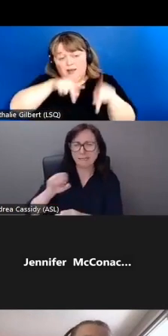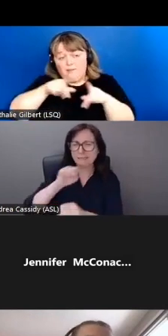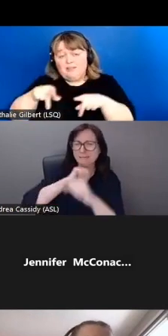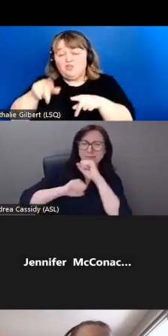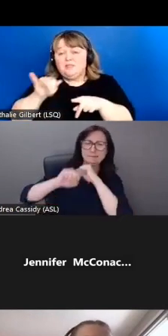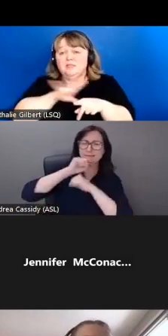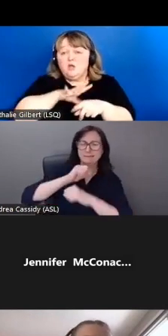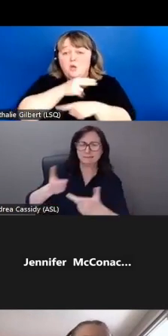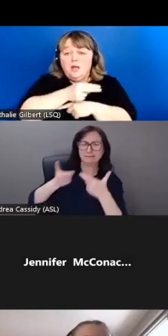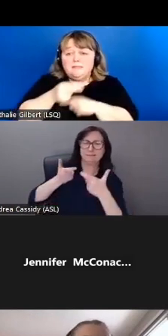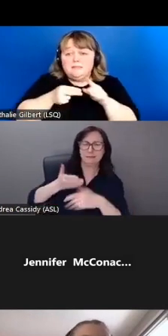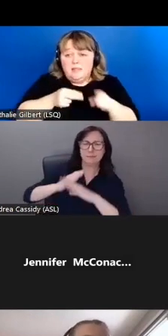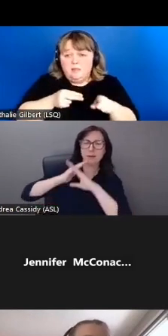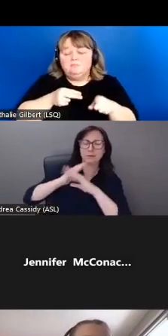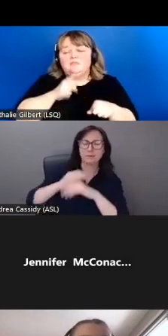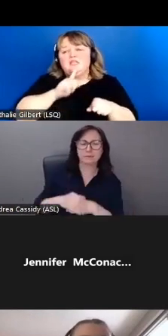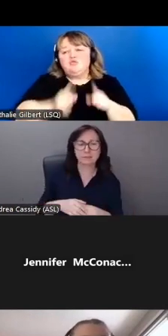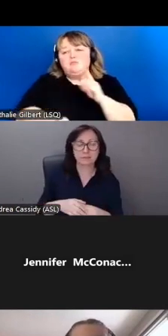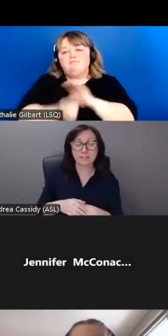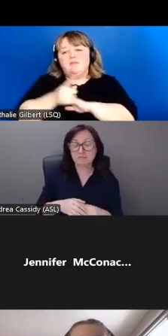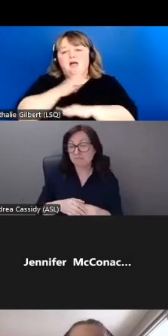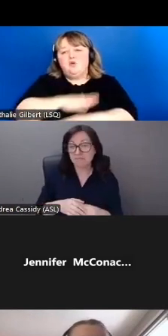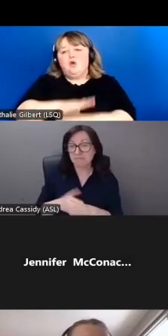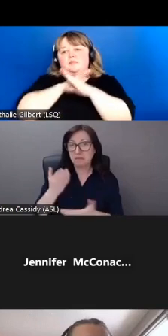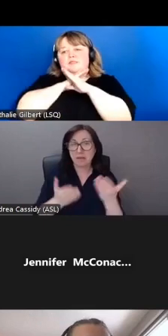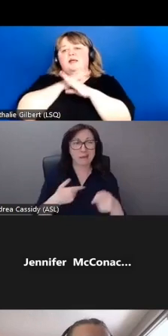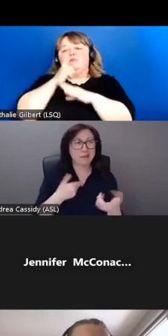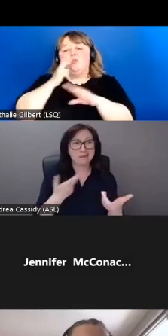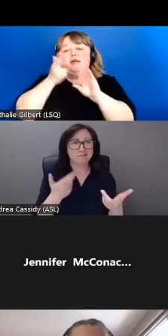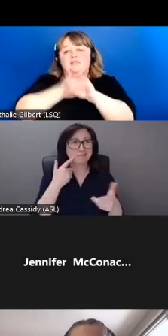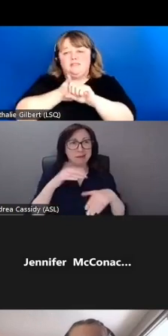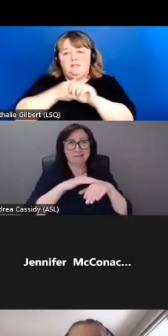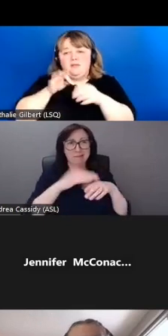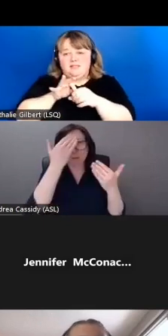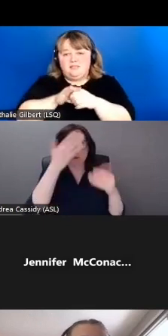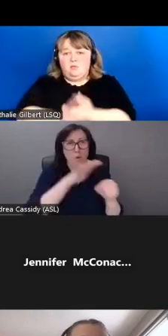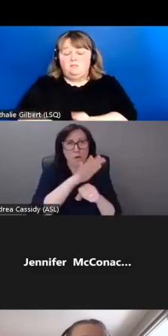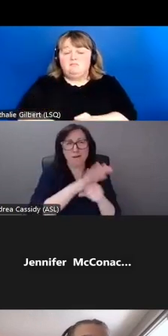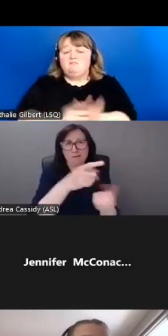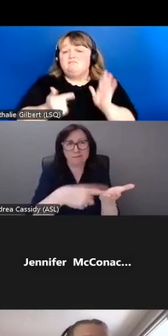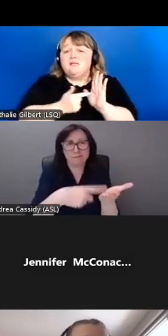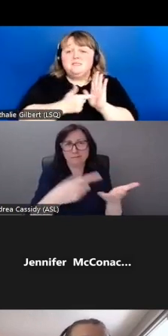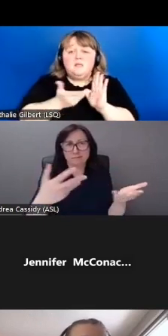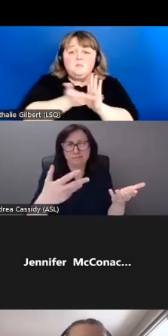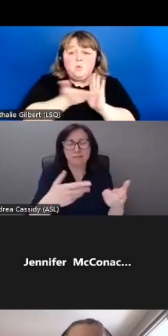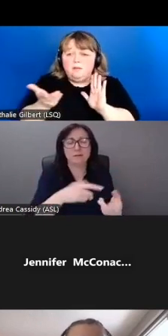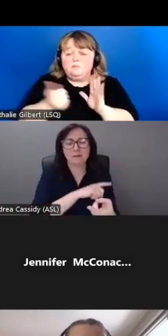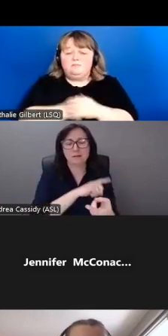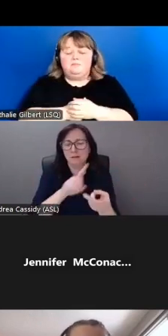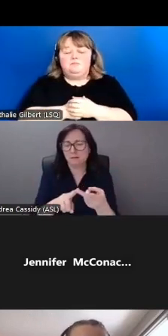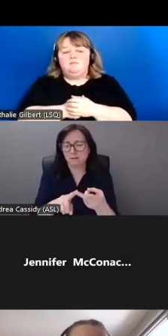barriers include not knowing enough to participate, being unsure of where to go for